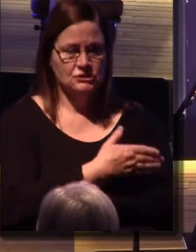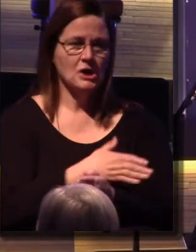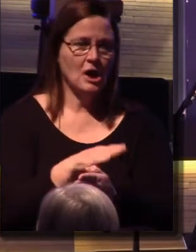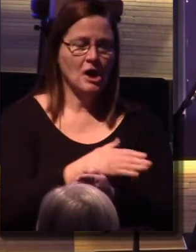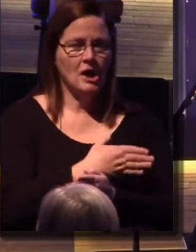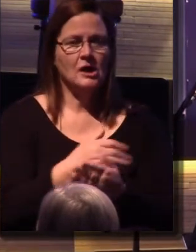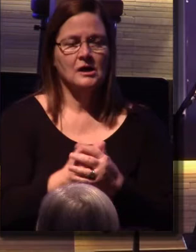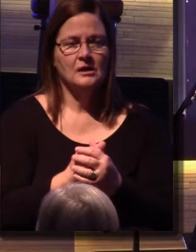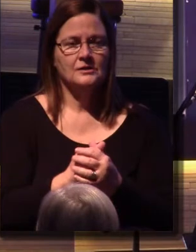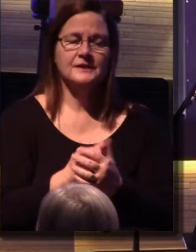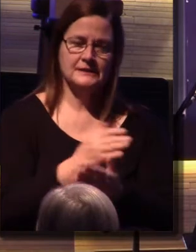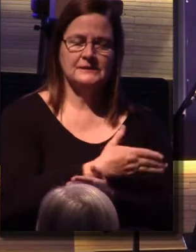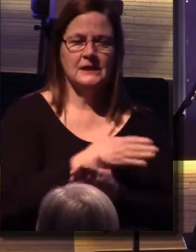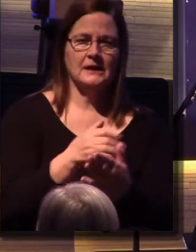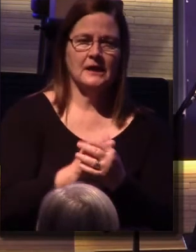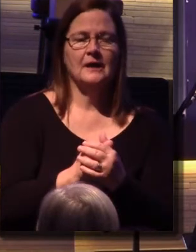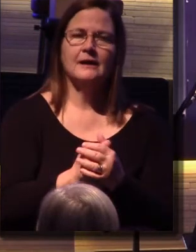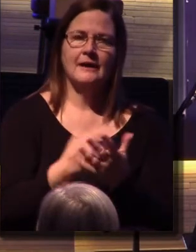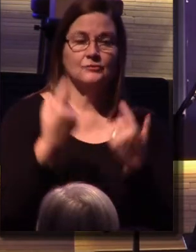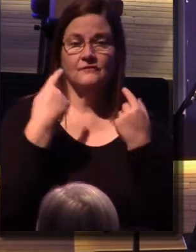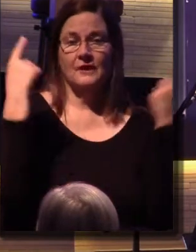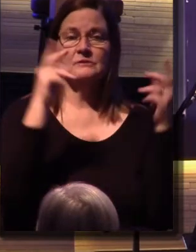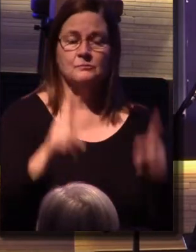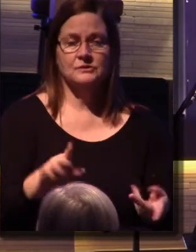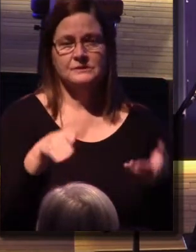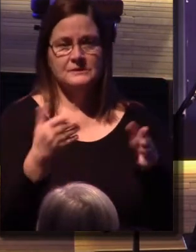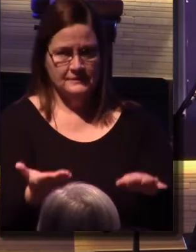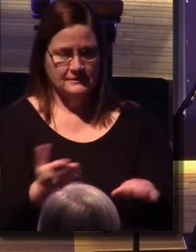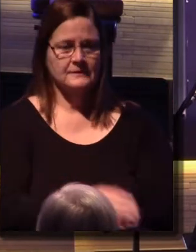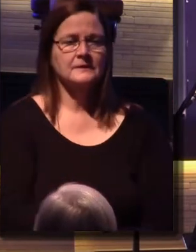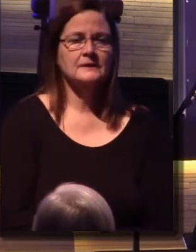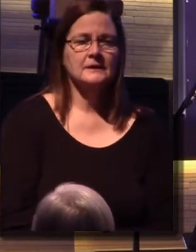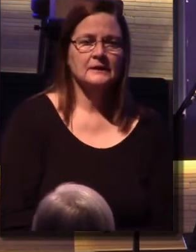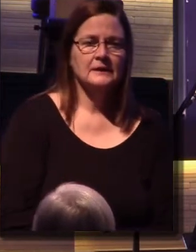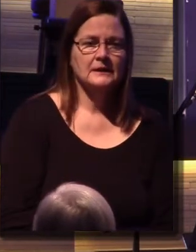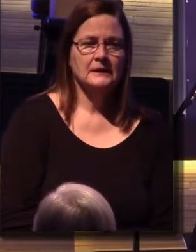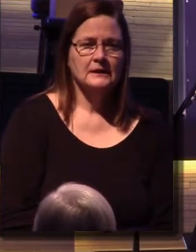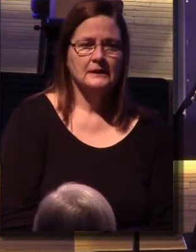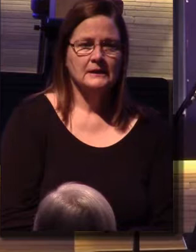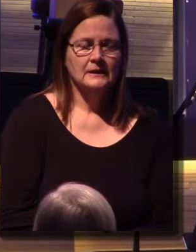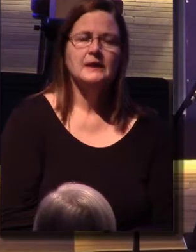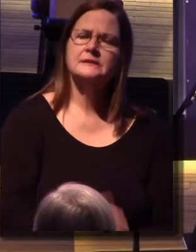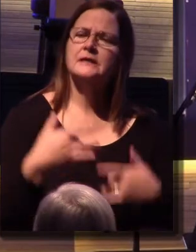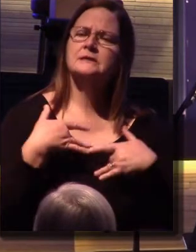sung at the passing of a famous figure. And it is usually a song that